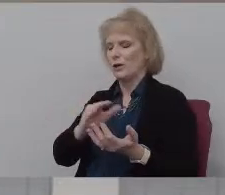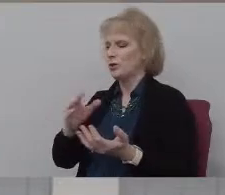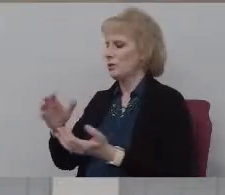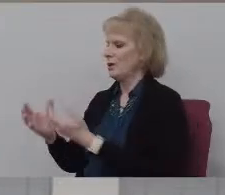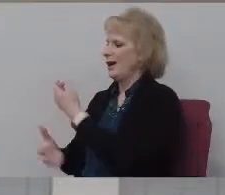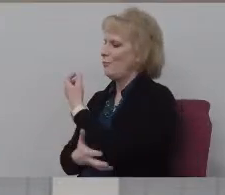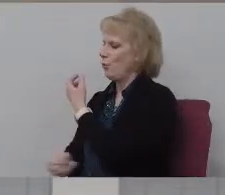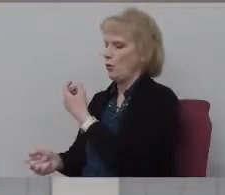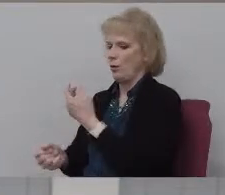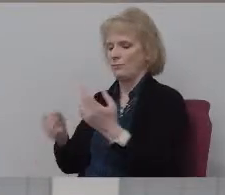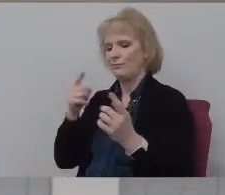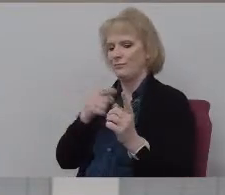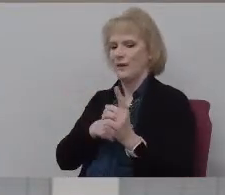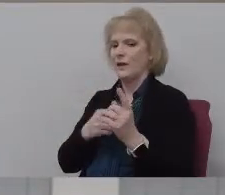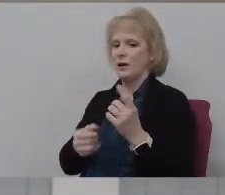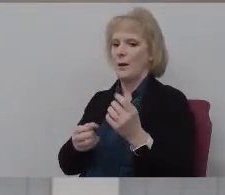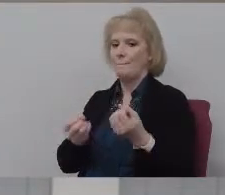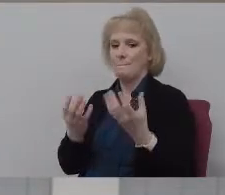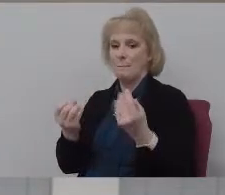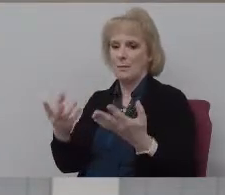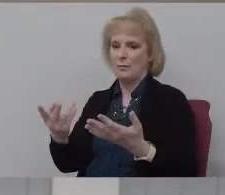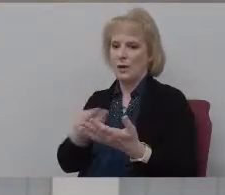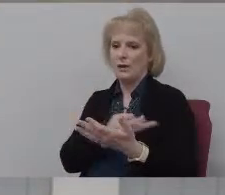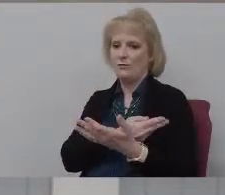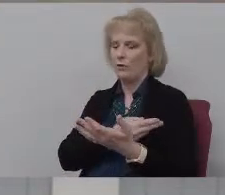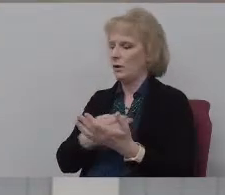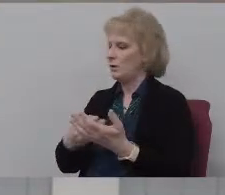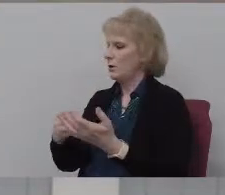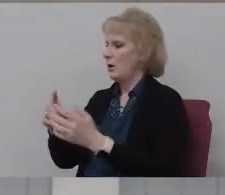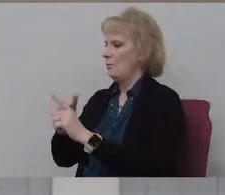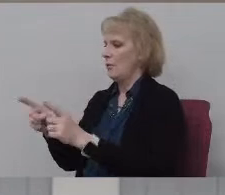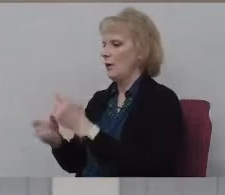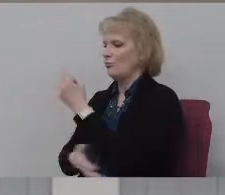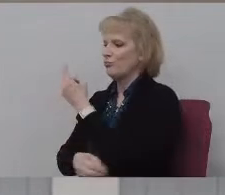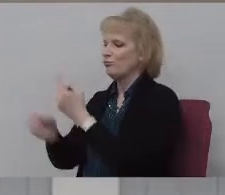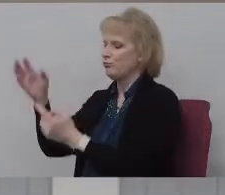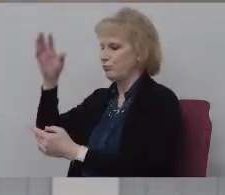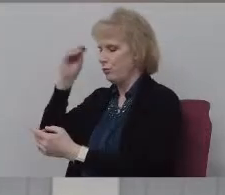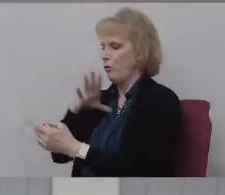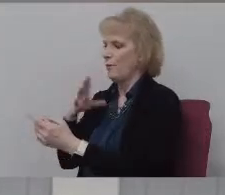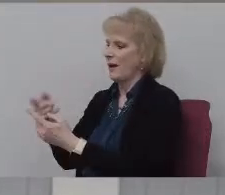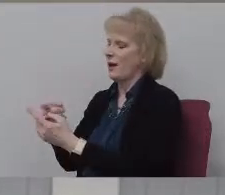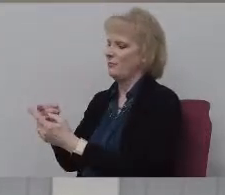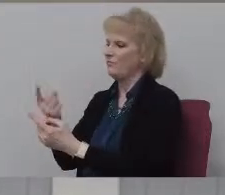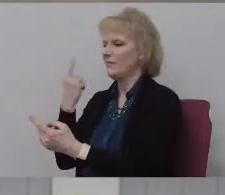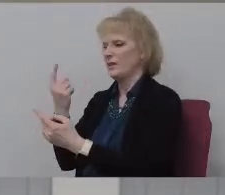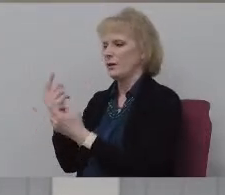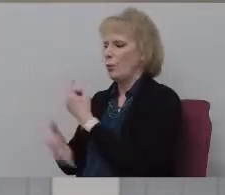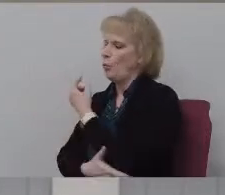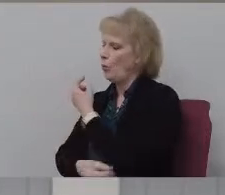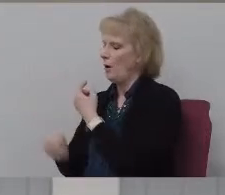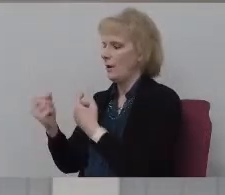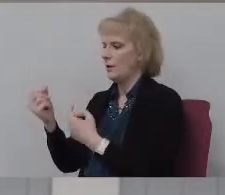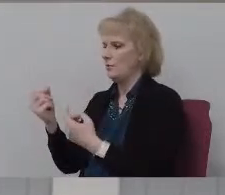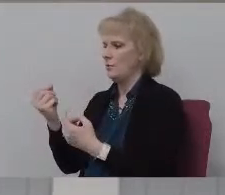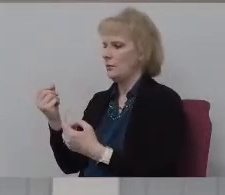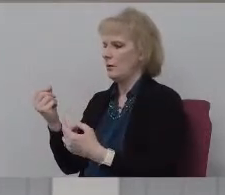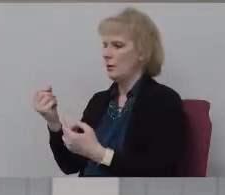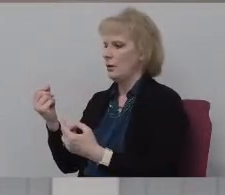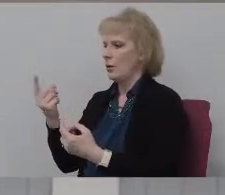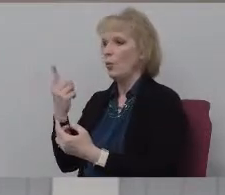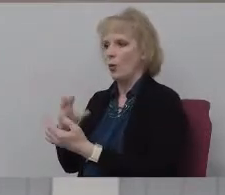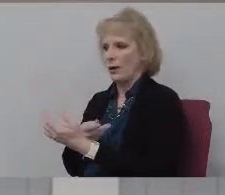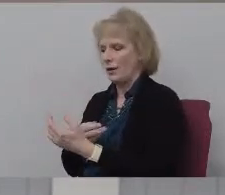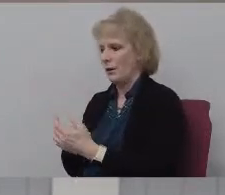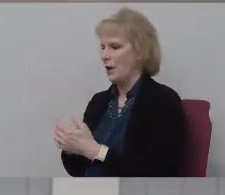many flocks and herds, but the poor man had nothing save one little ewe lamb, which he had brought up and nourished up, and it grew up together with him and with his